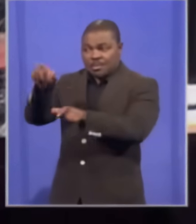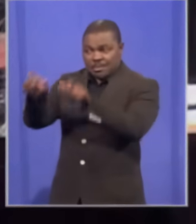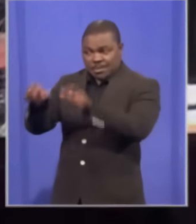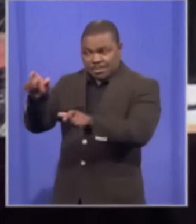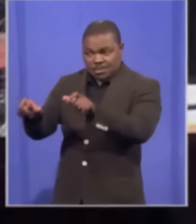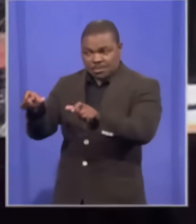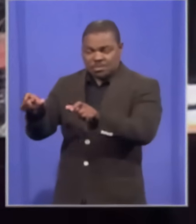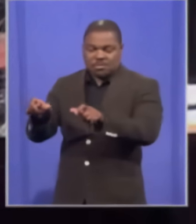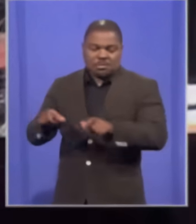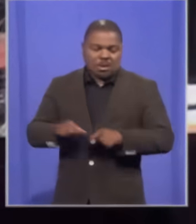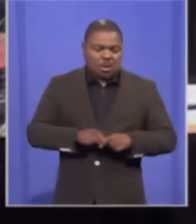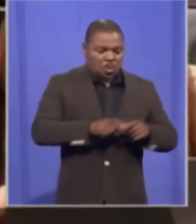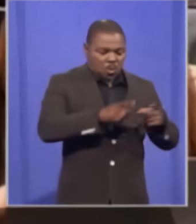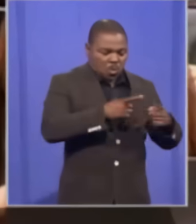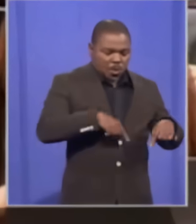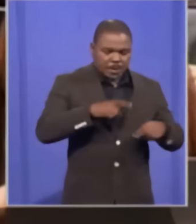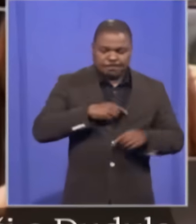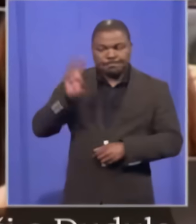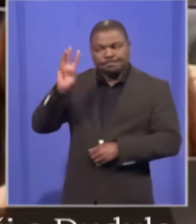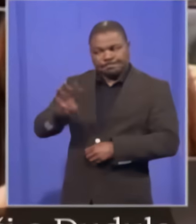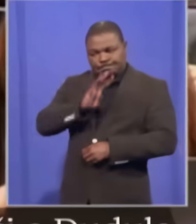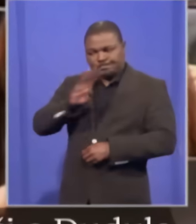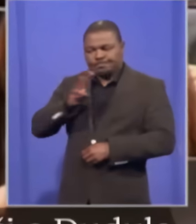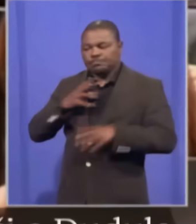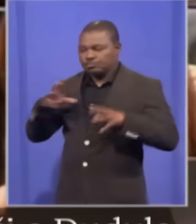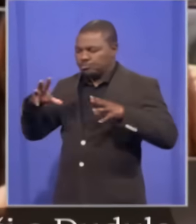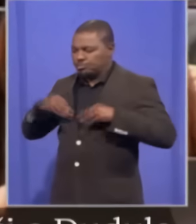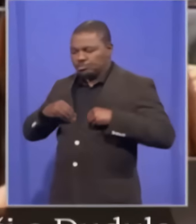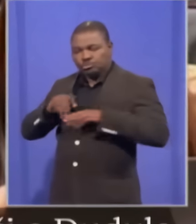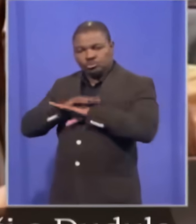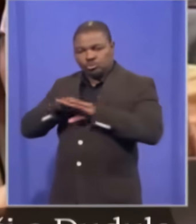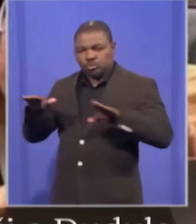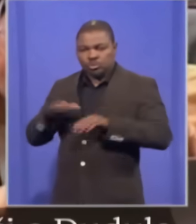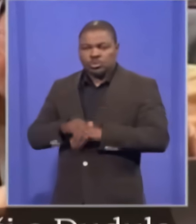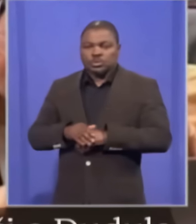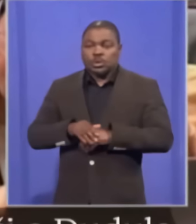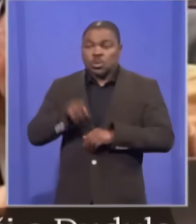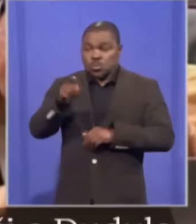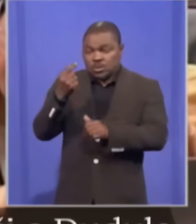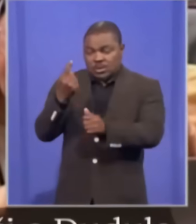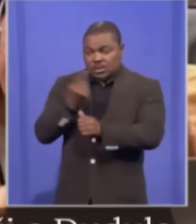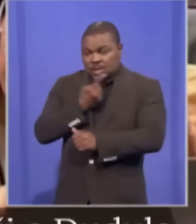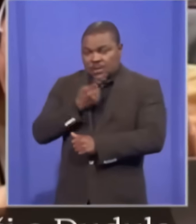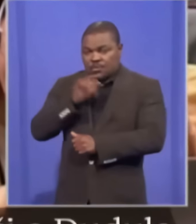those forms of threats and actions. If you're identifying yourselves